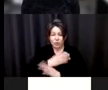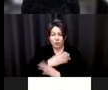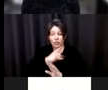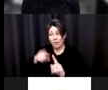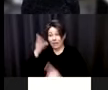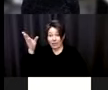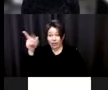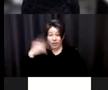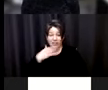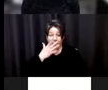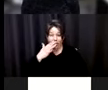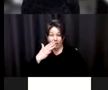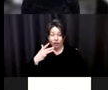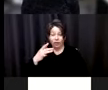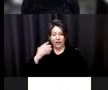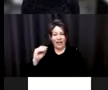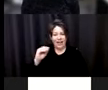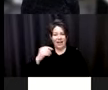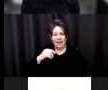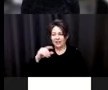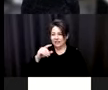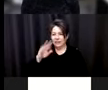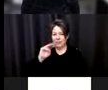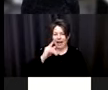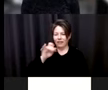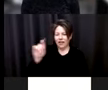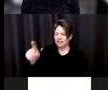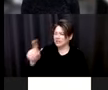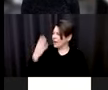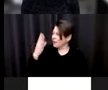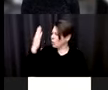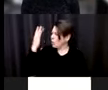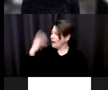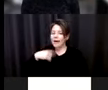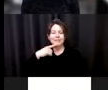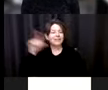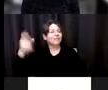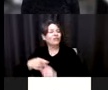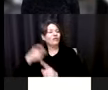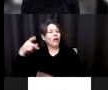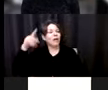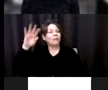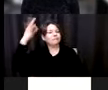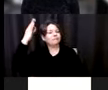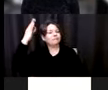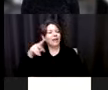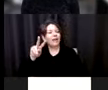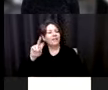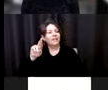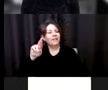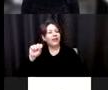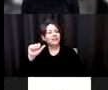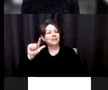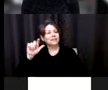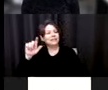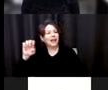said, you know, what's inspiring this blue? And I said, I really think it's the Versailles tapestries and the Versailles textiles, because it's